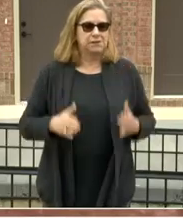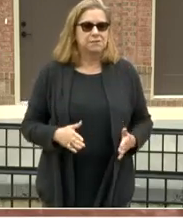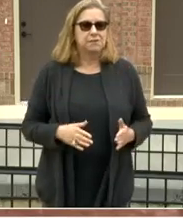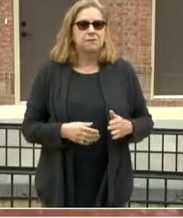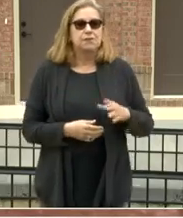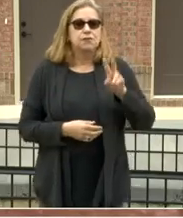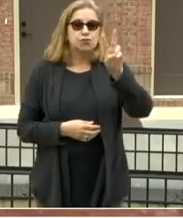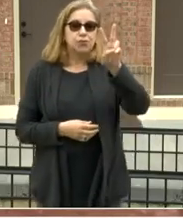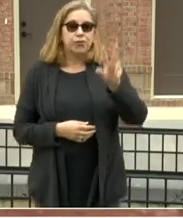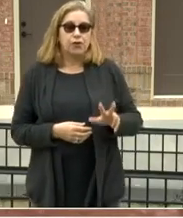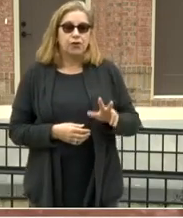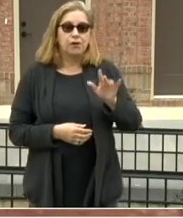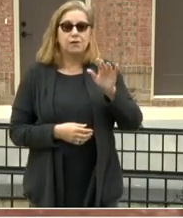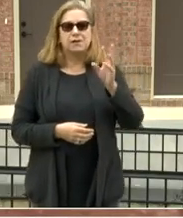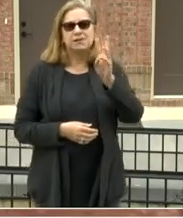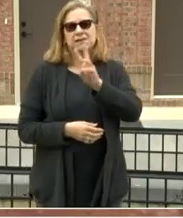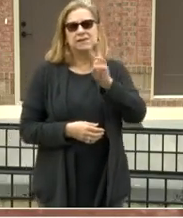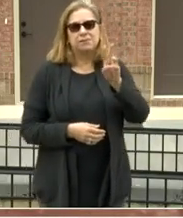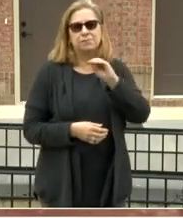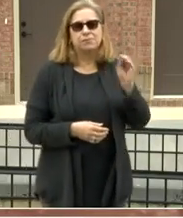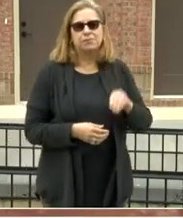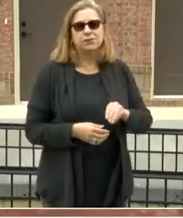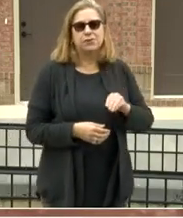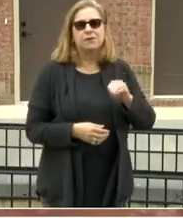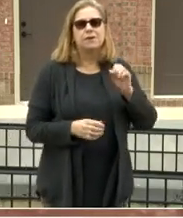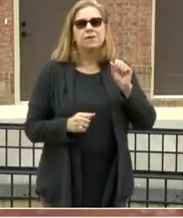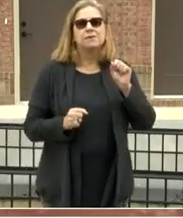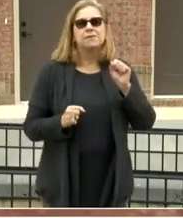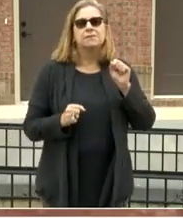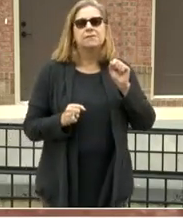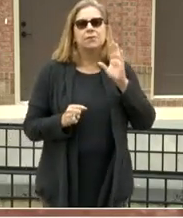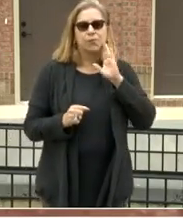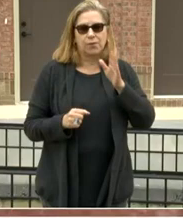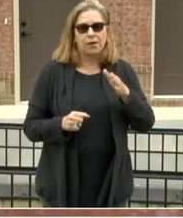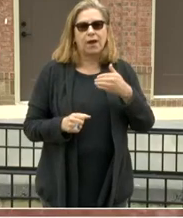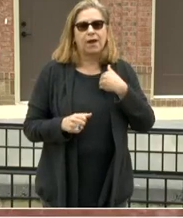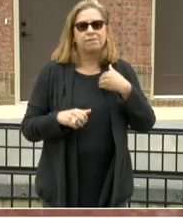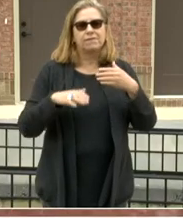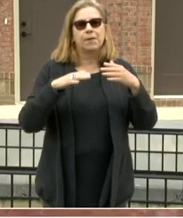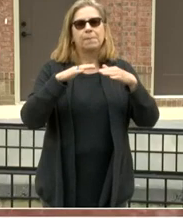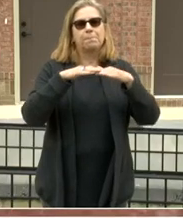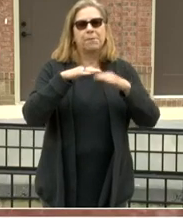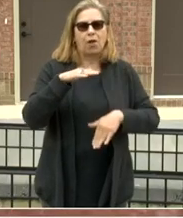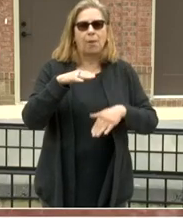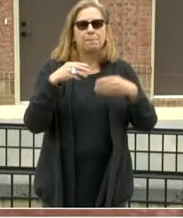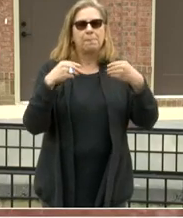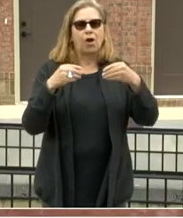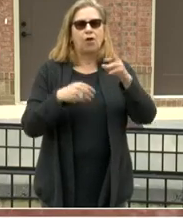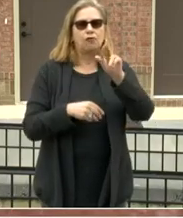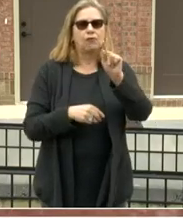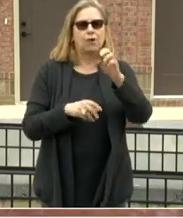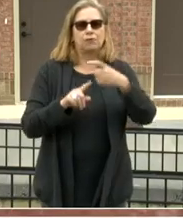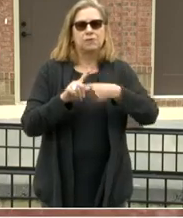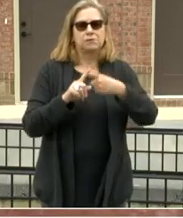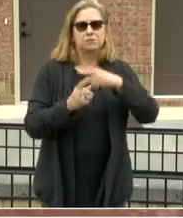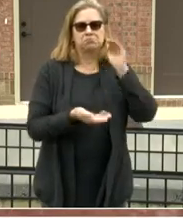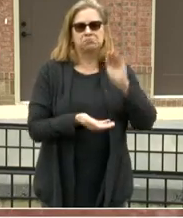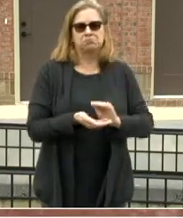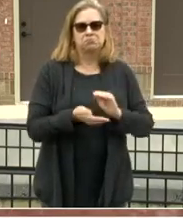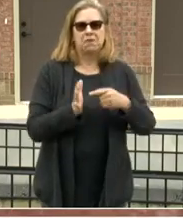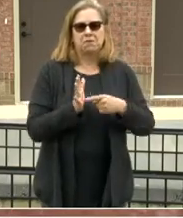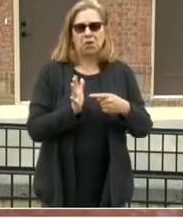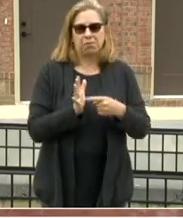66% of the unit designated as below market rate units. So we're very happy about that. Of the 88